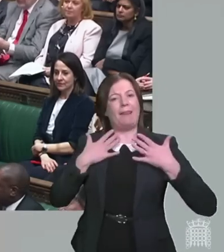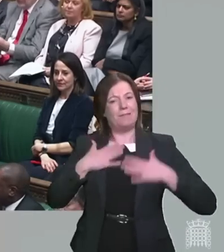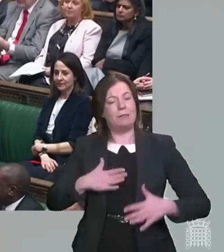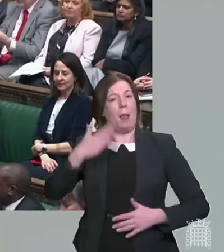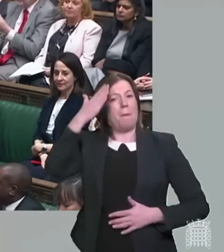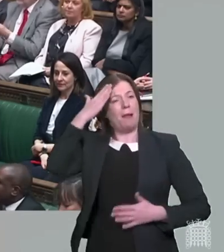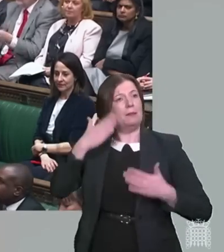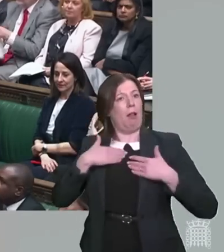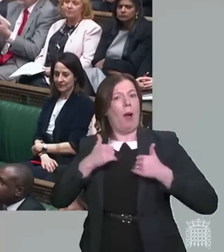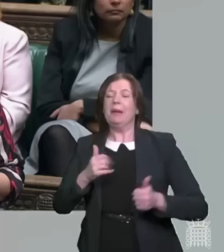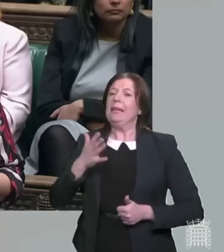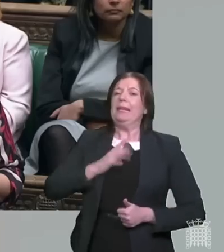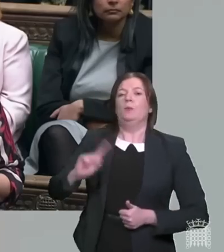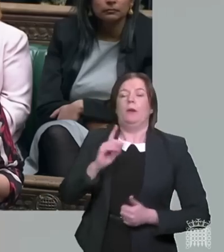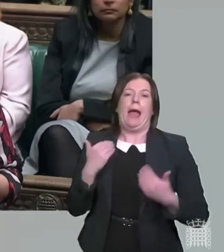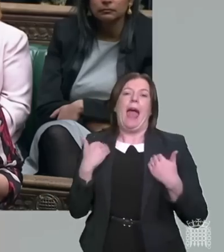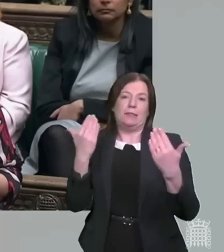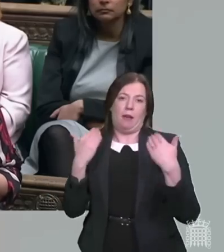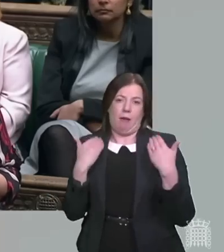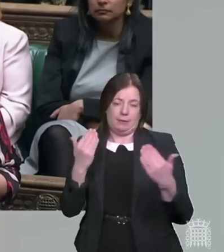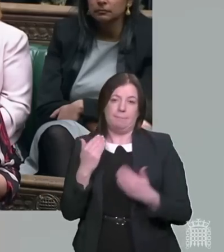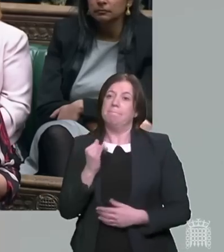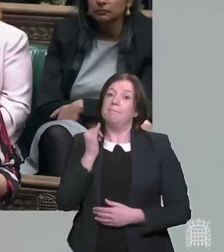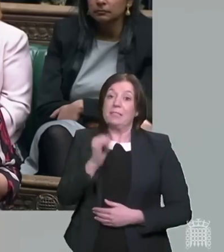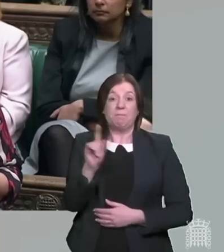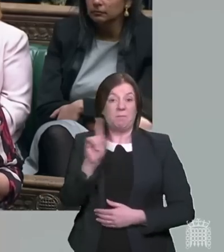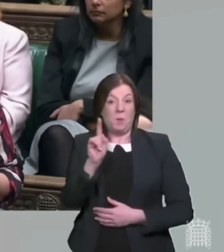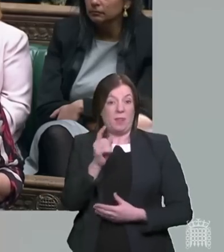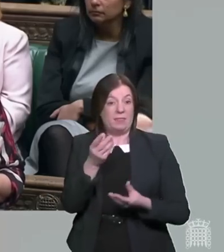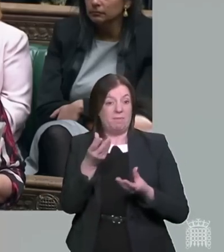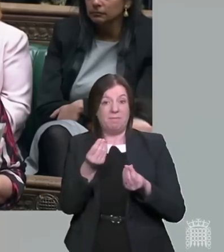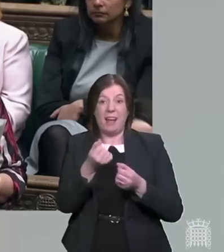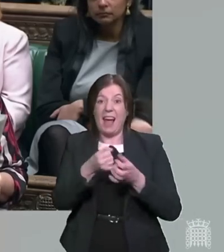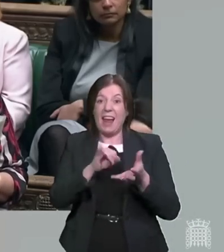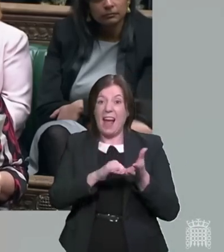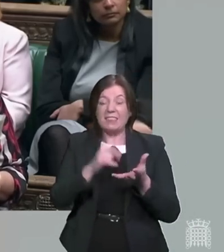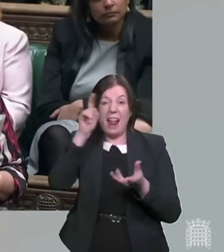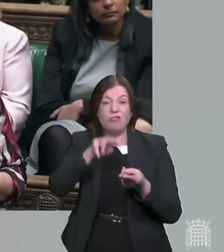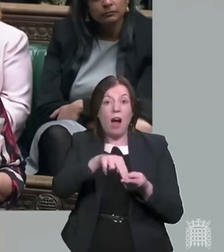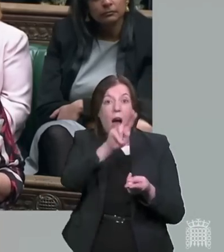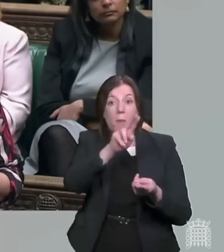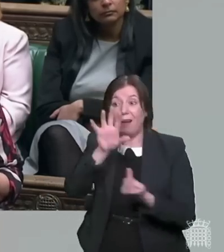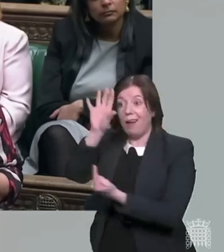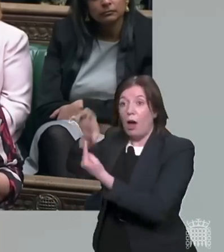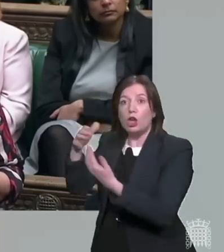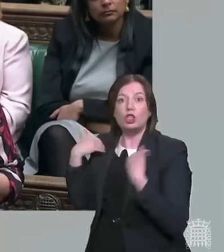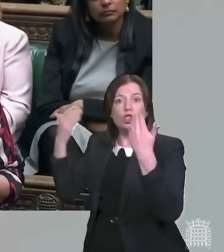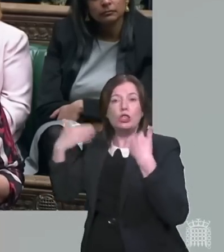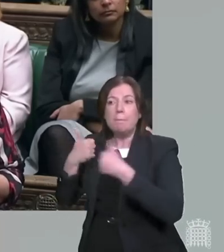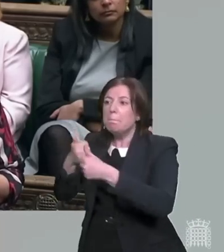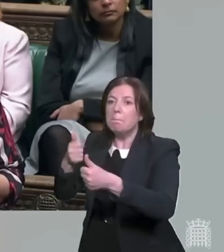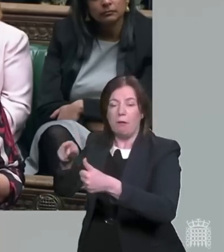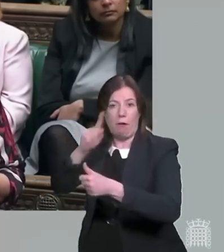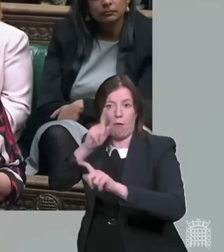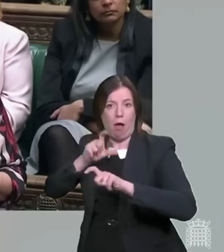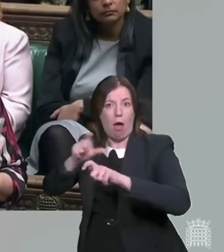and mental well-being, but with spiralling energy costs, many venues, like the Freedom Leisure Centres in my constituency, are